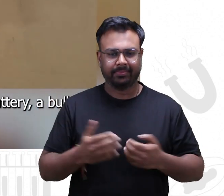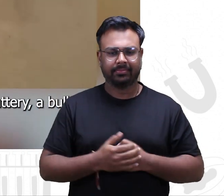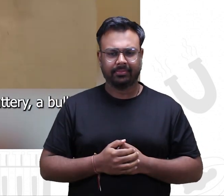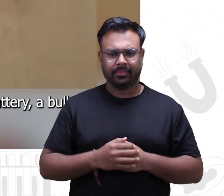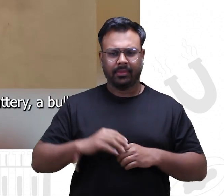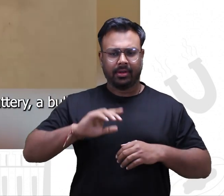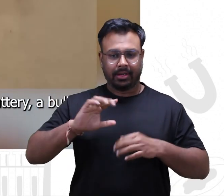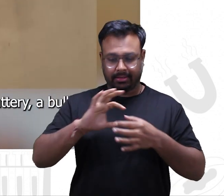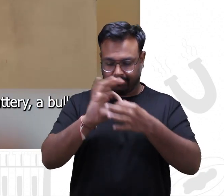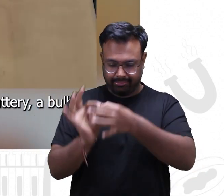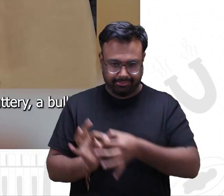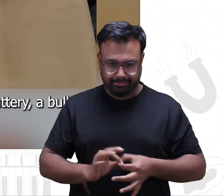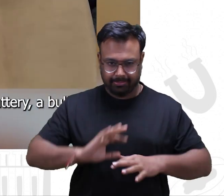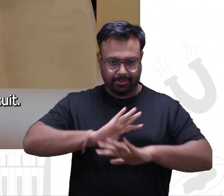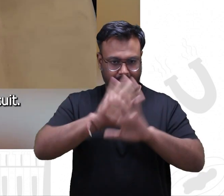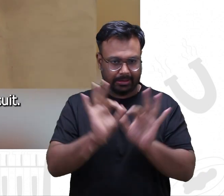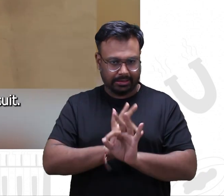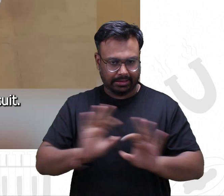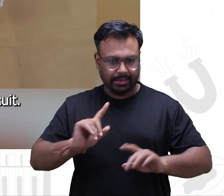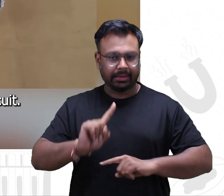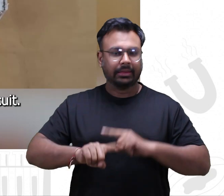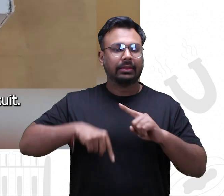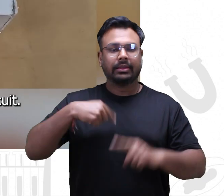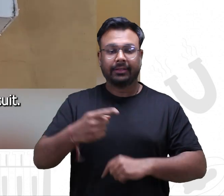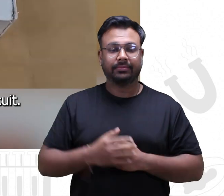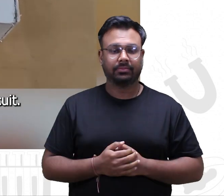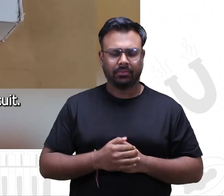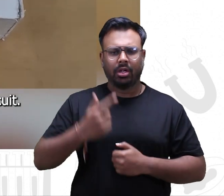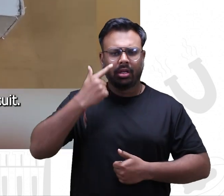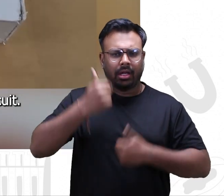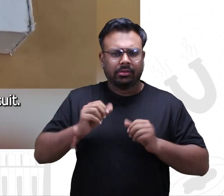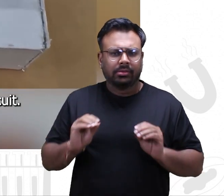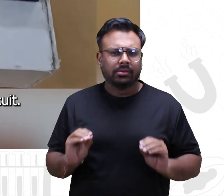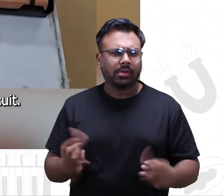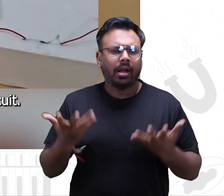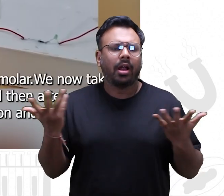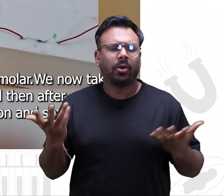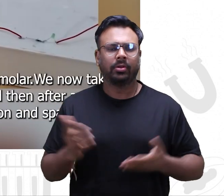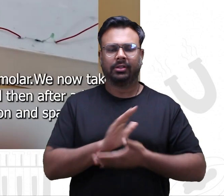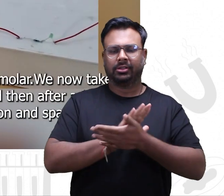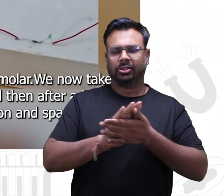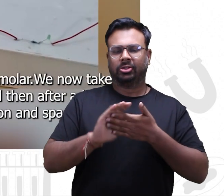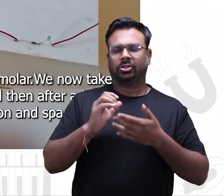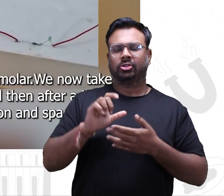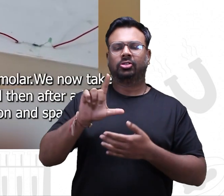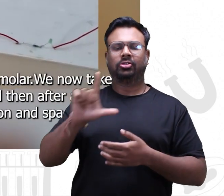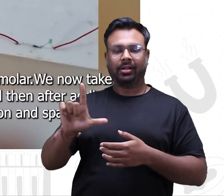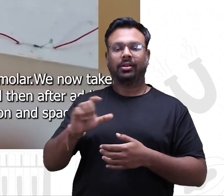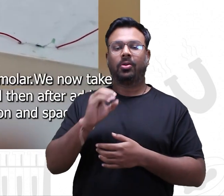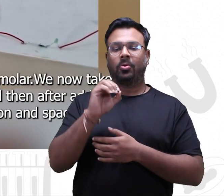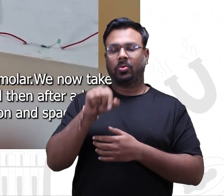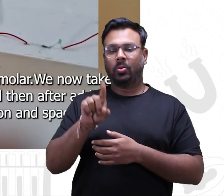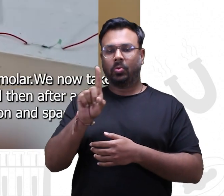bulb, a switch and wire, and after that connect them in an electrical circuit. First, experiment with